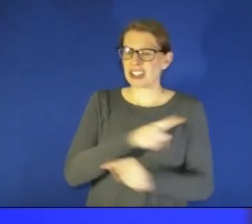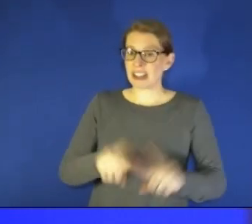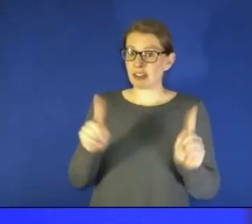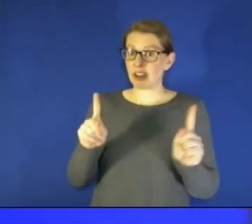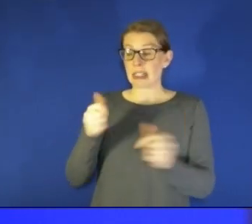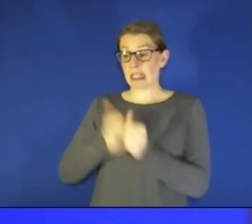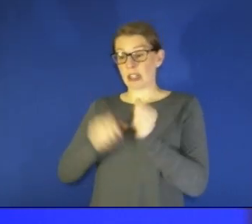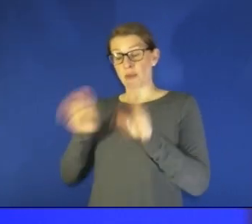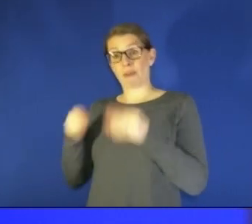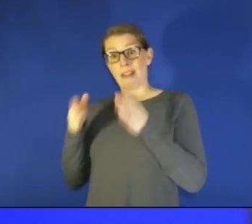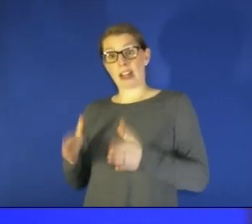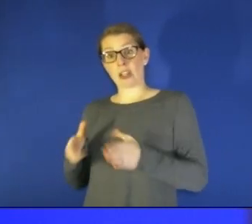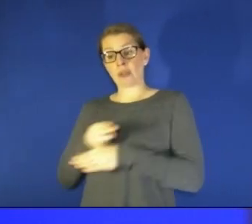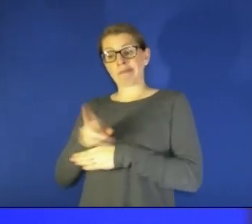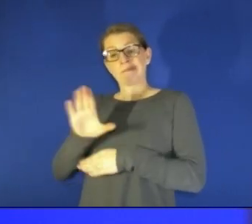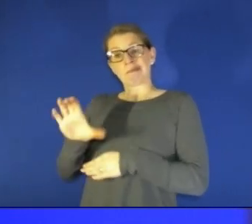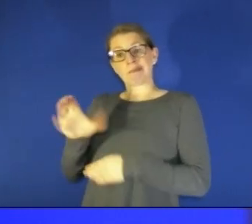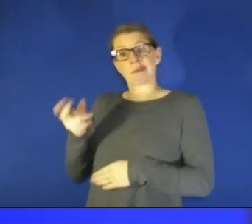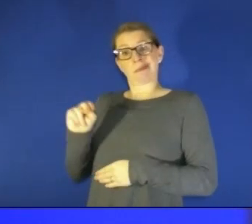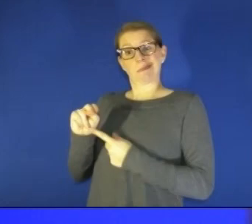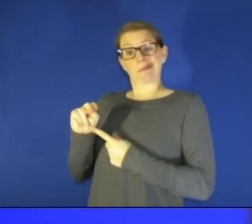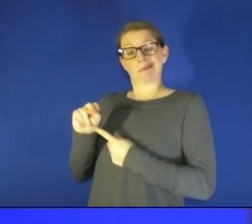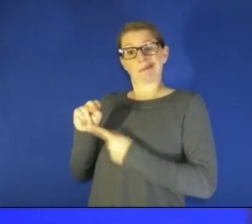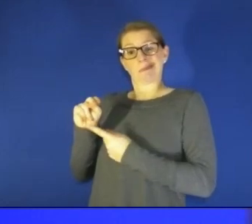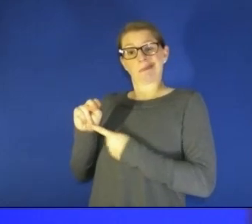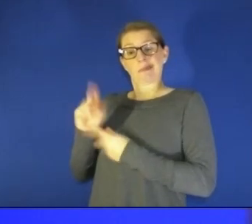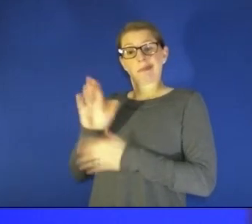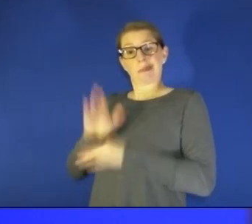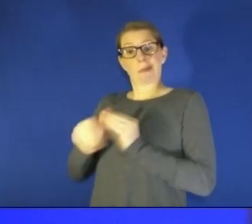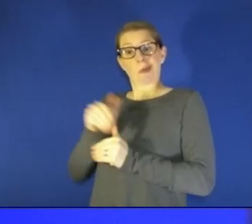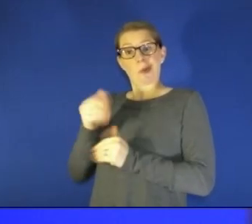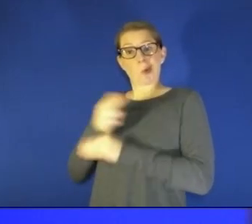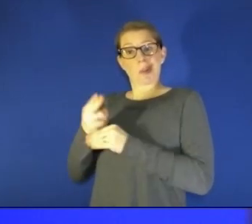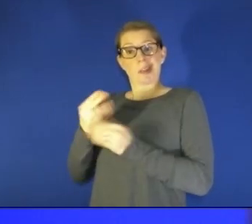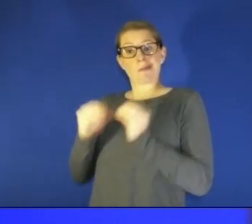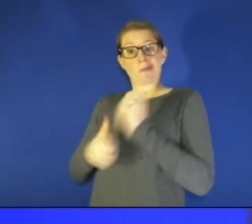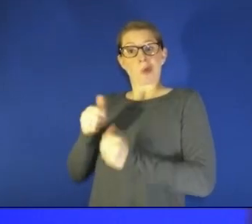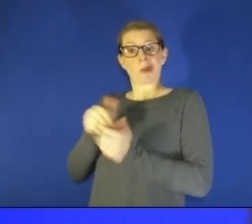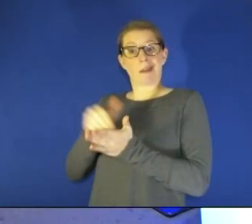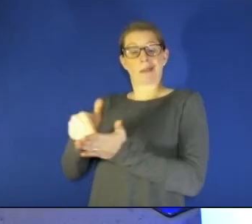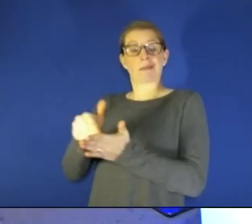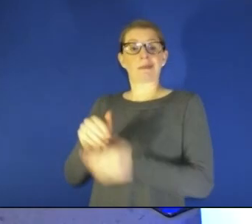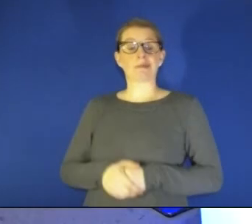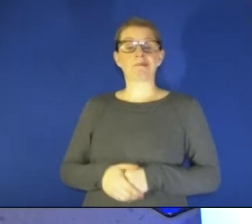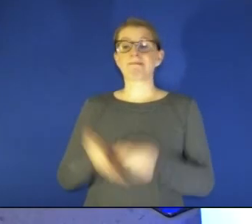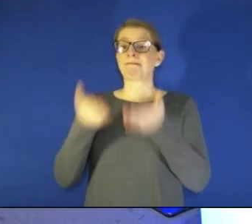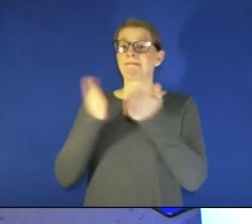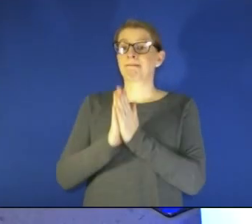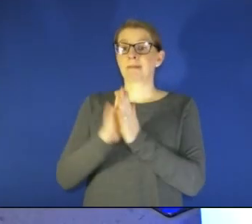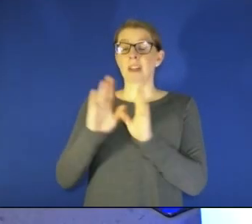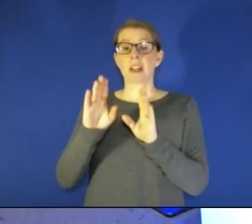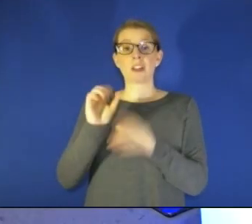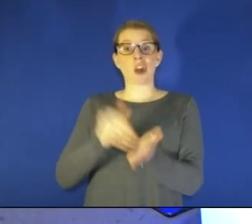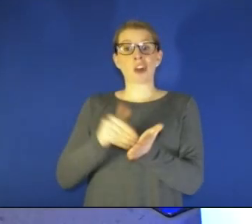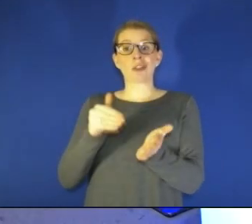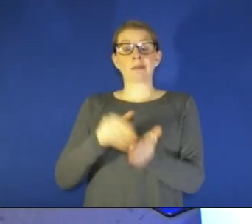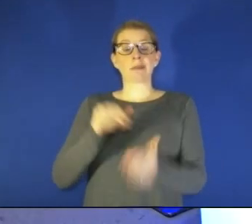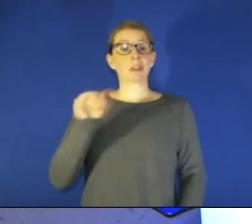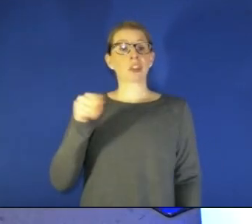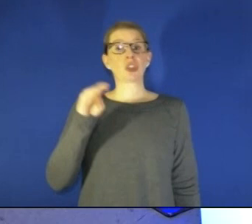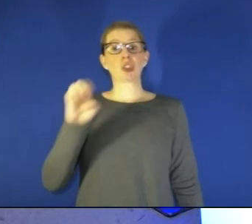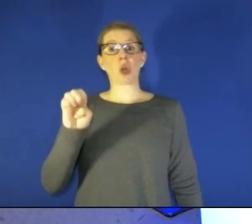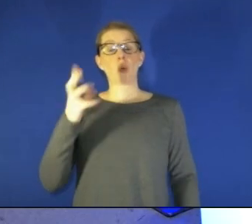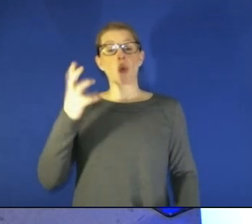PrEP that they're most comfortable with. And so just communicate with your provider. They'll get you through it. All right, last one. Joe wants to know, my dad died